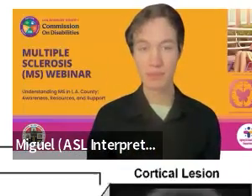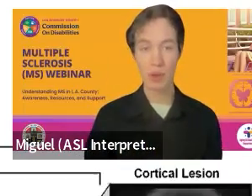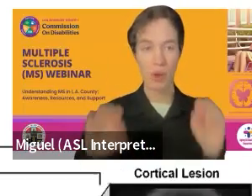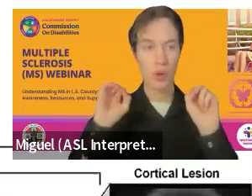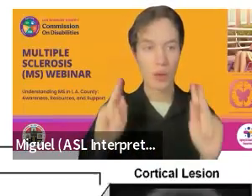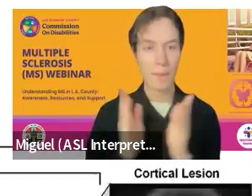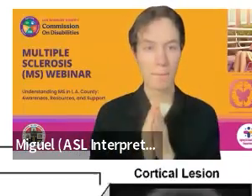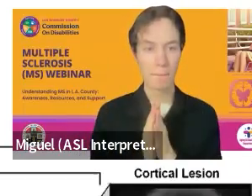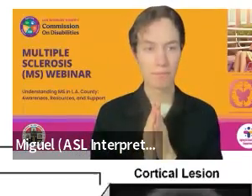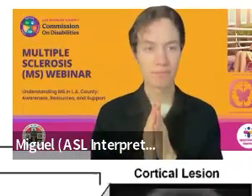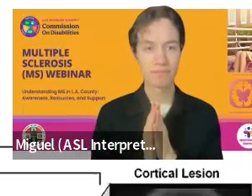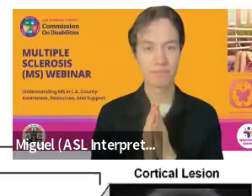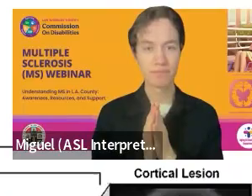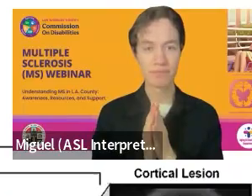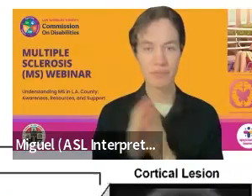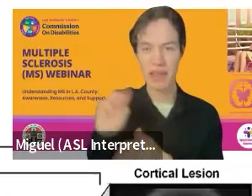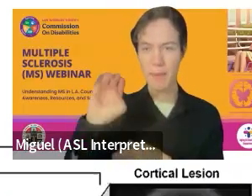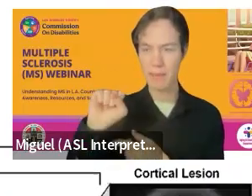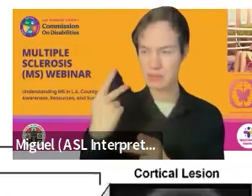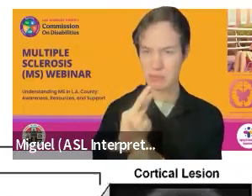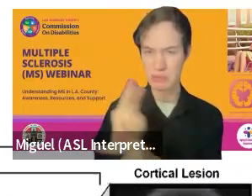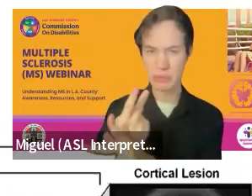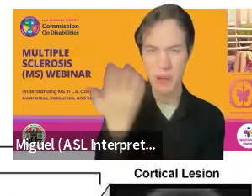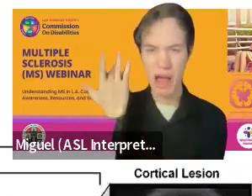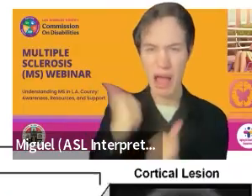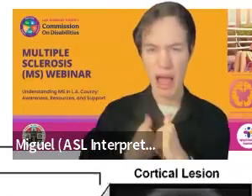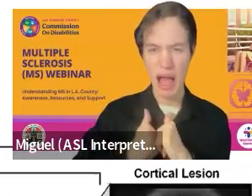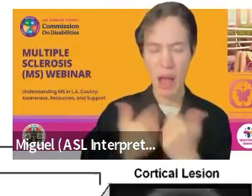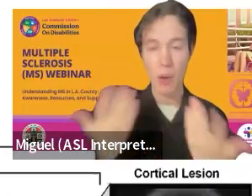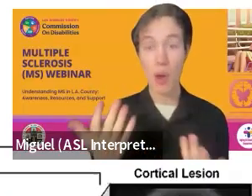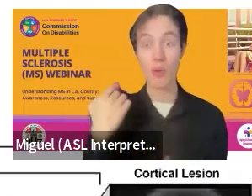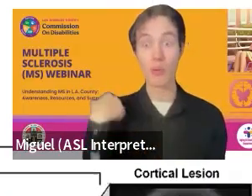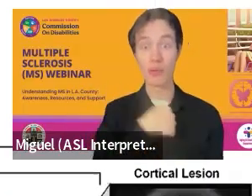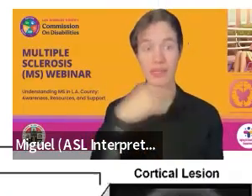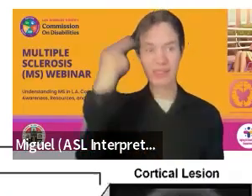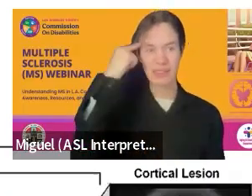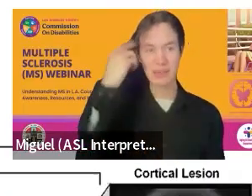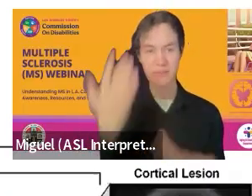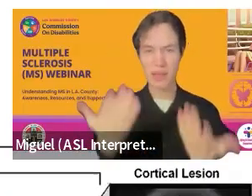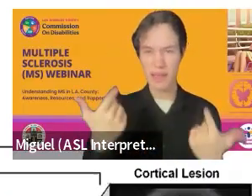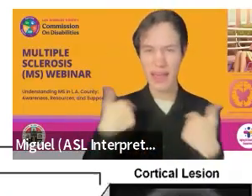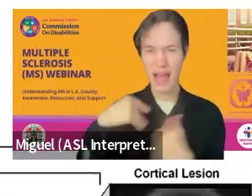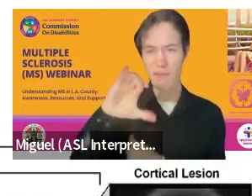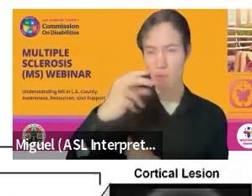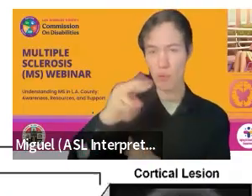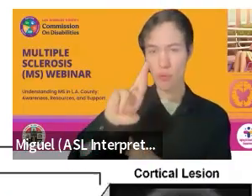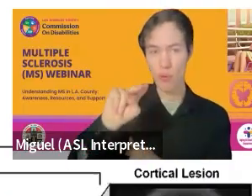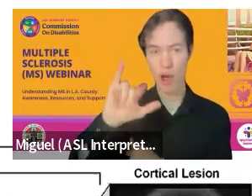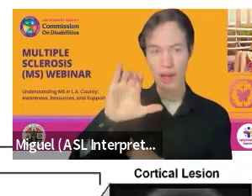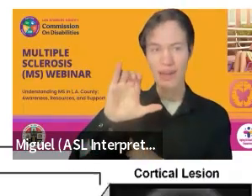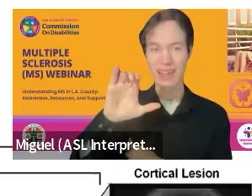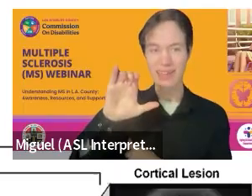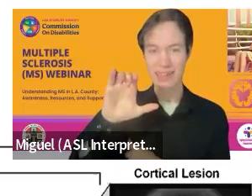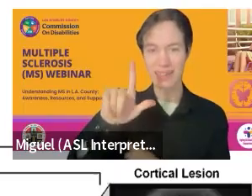what is causing the progression? We think it's due to these chronic type lesions. So acute lesions